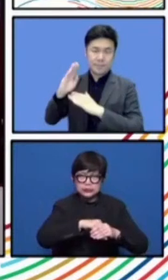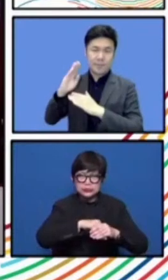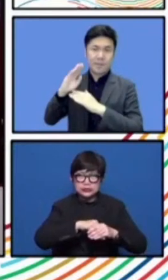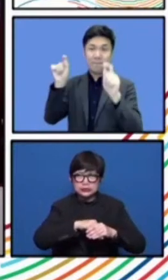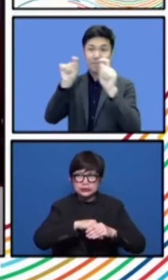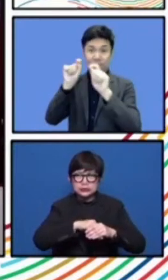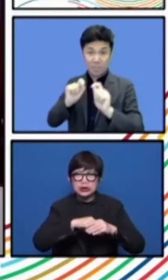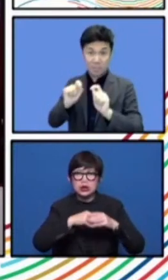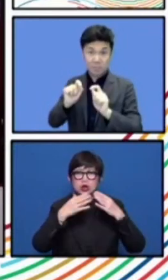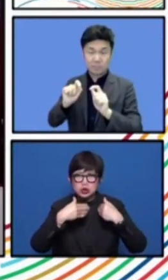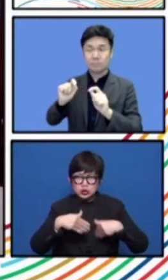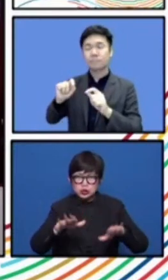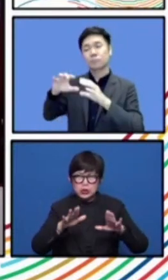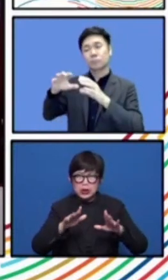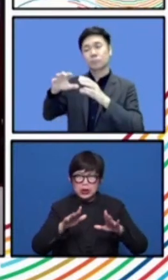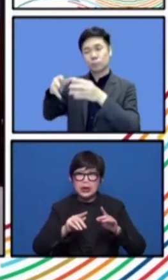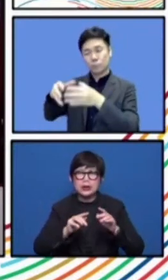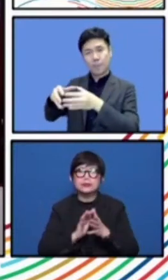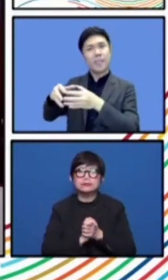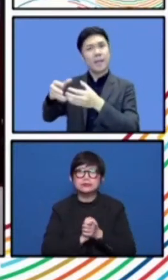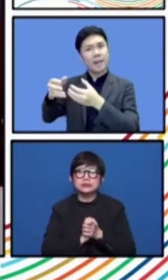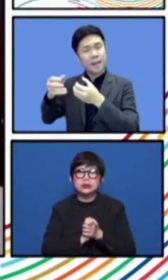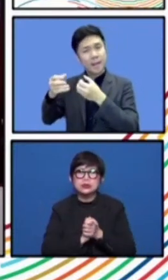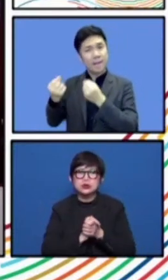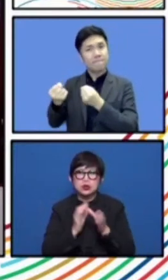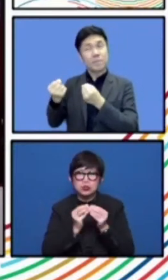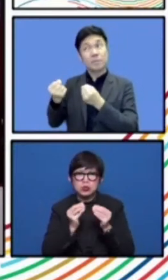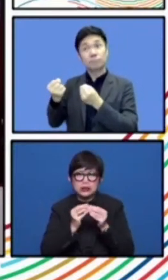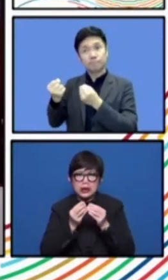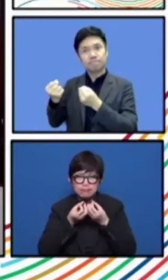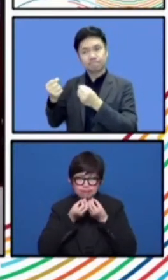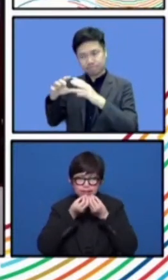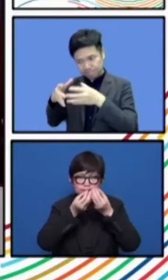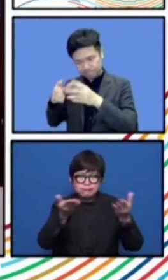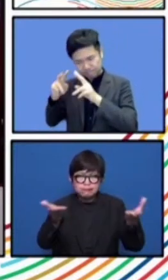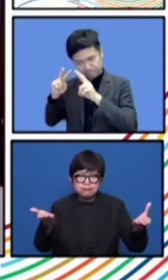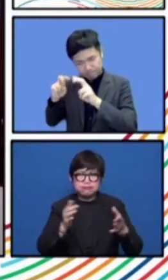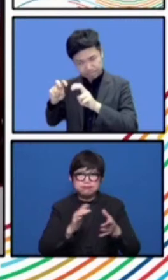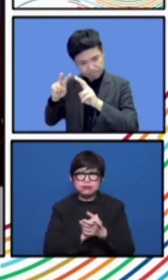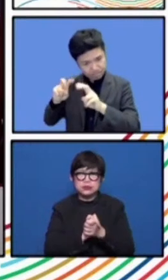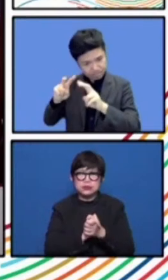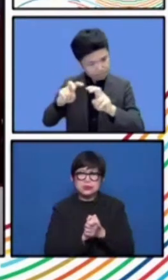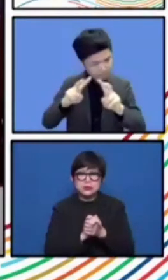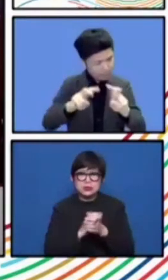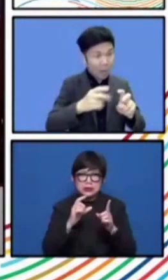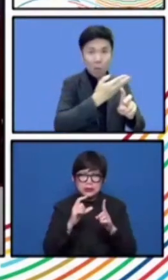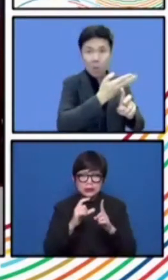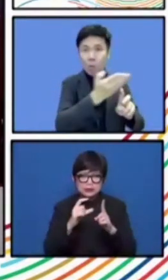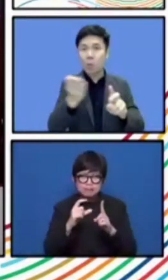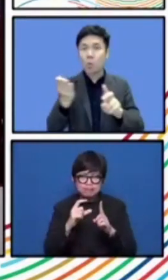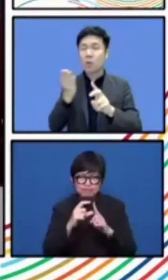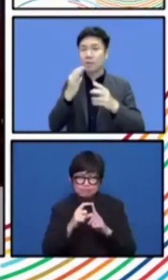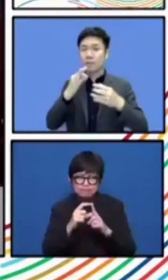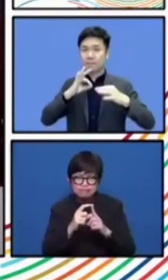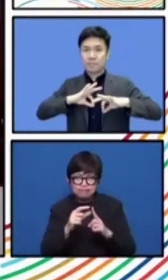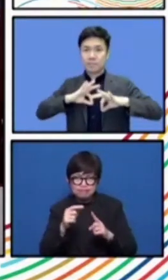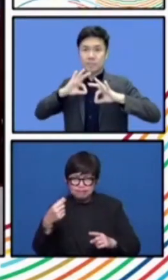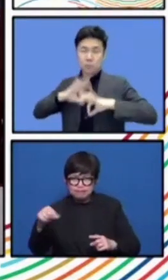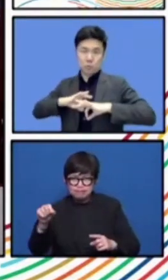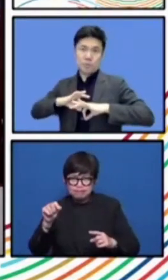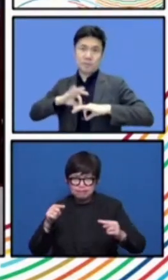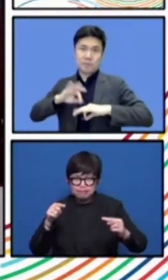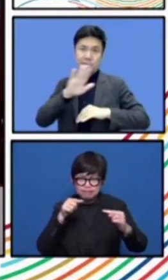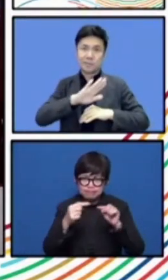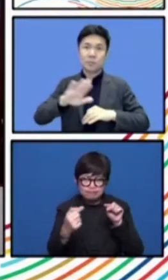cross-reference with that of other related functional government departments so as to